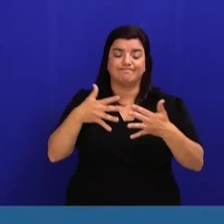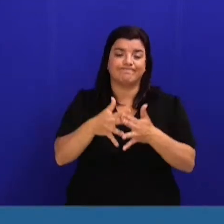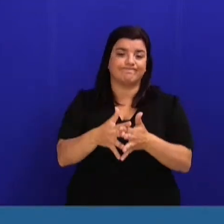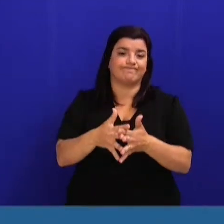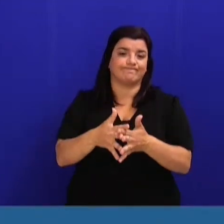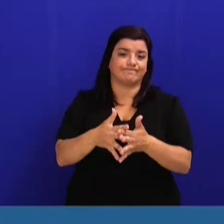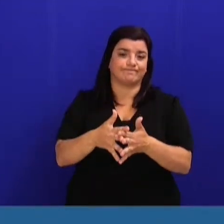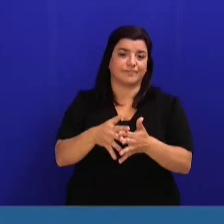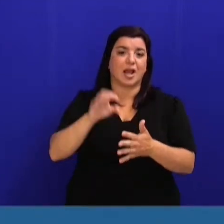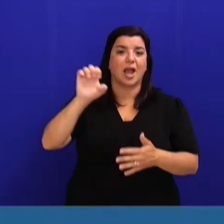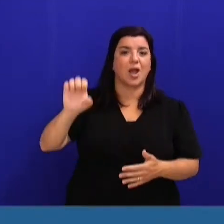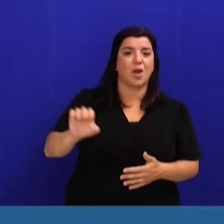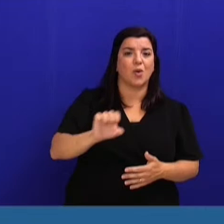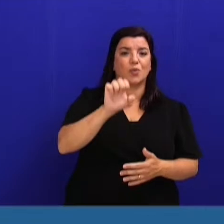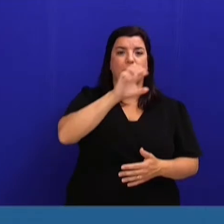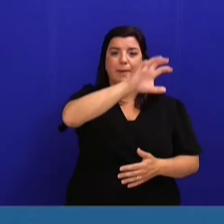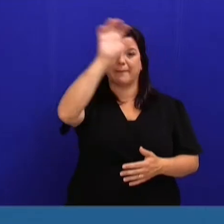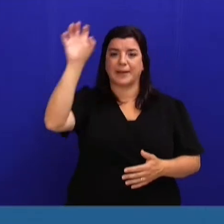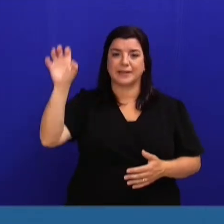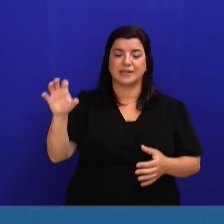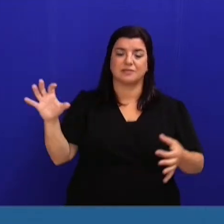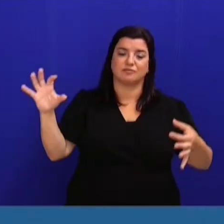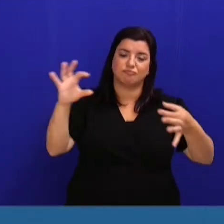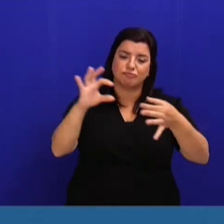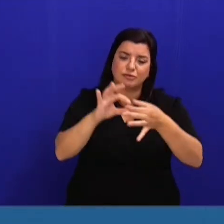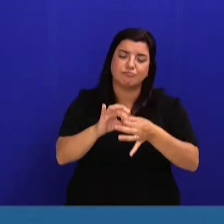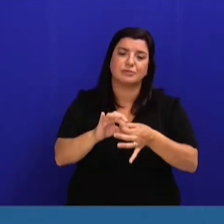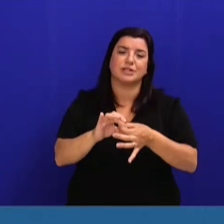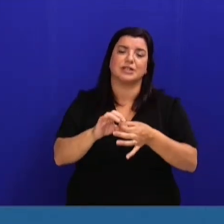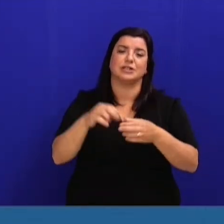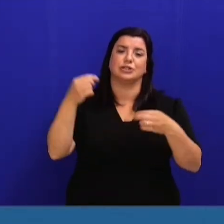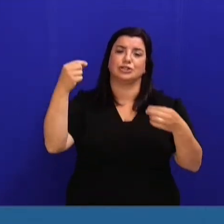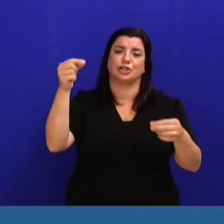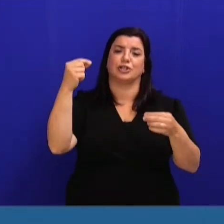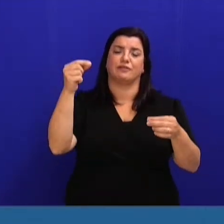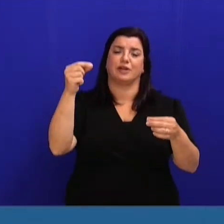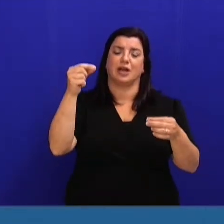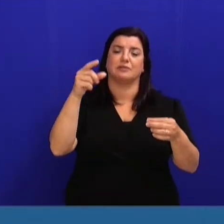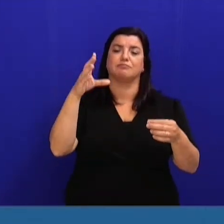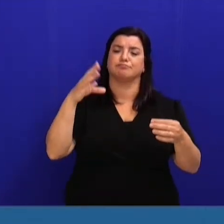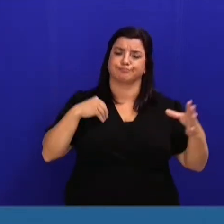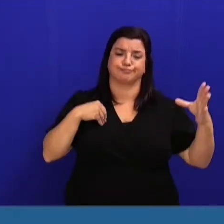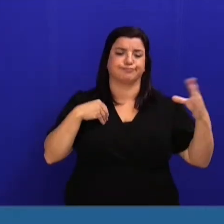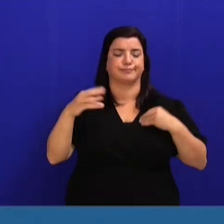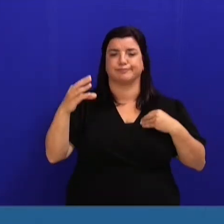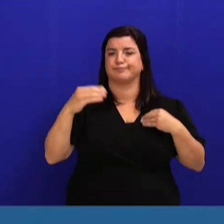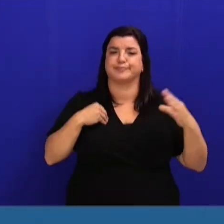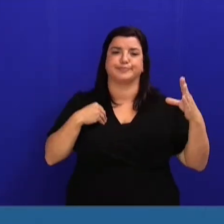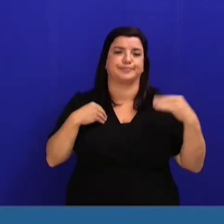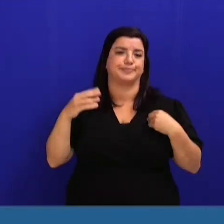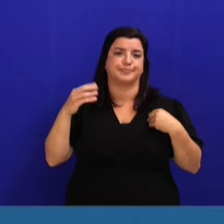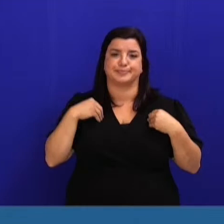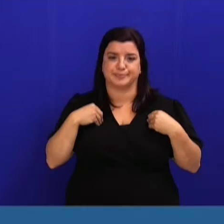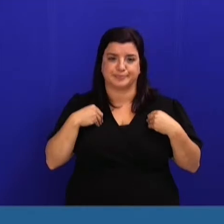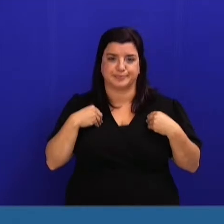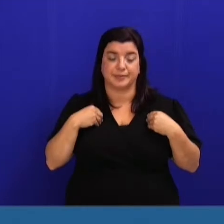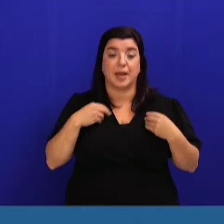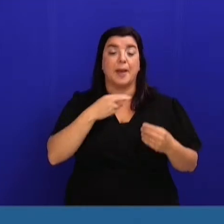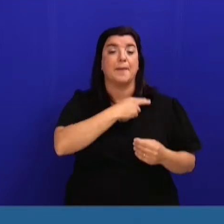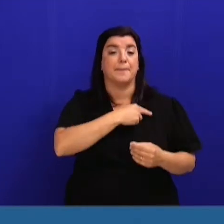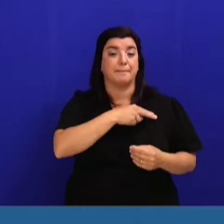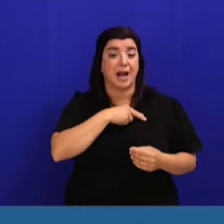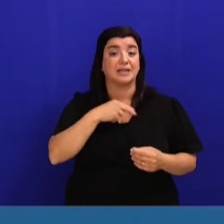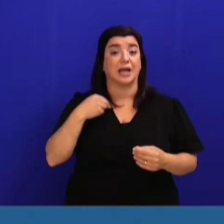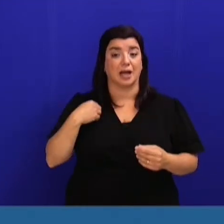biex proprju aħna jkollna iċ-ċertifikati li jkun jistgħu mbagħad jarfu lil xulxin. U allura Malta diġa aħna morna